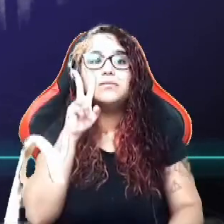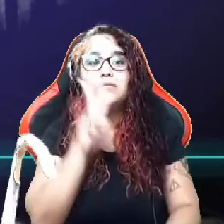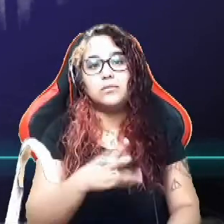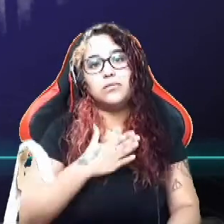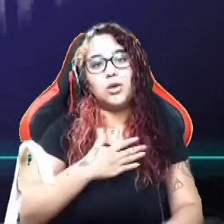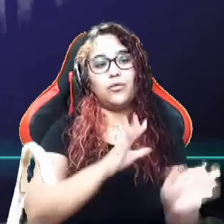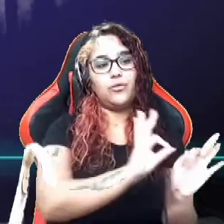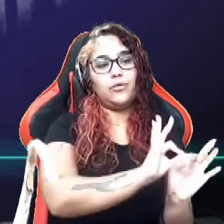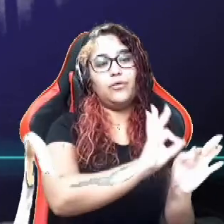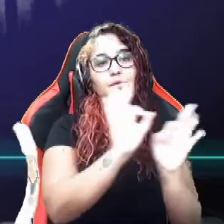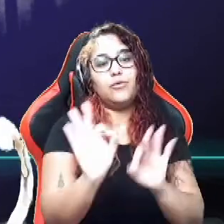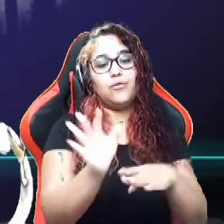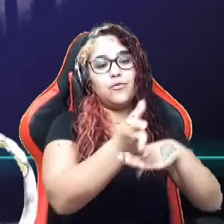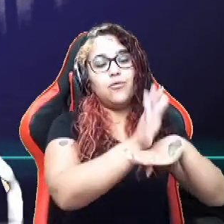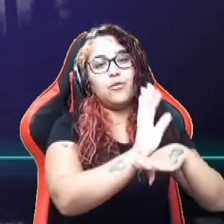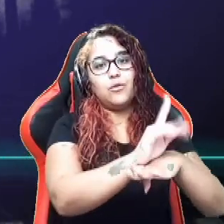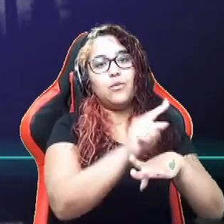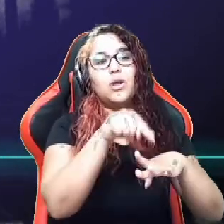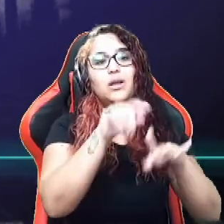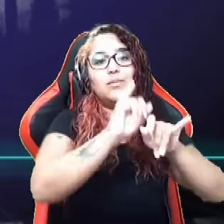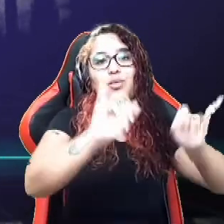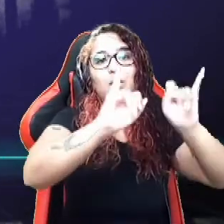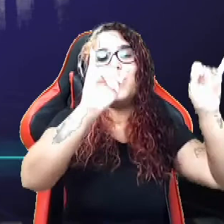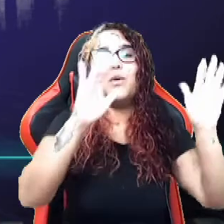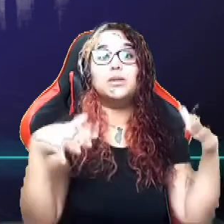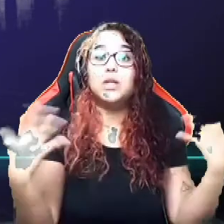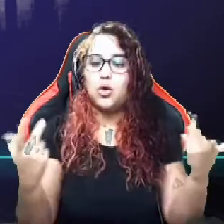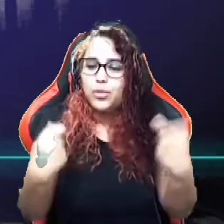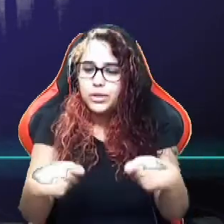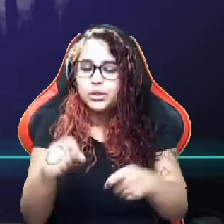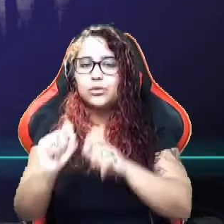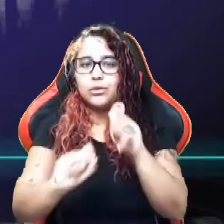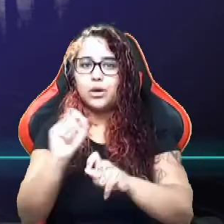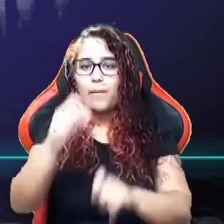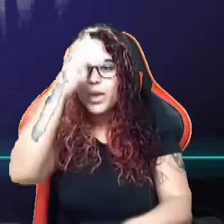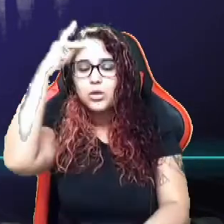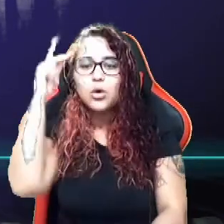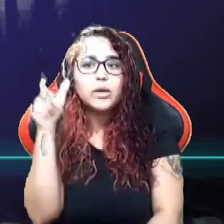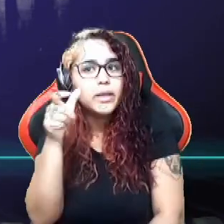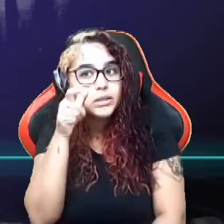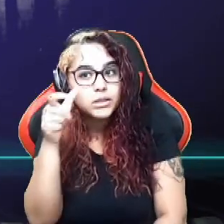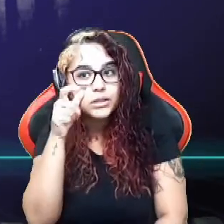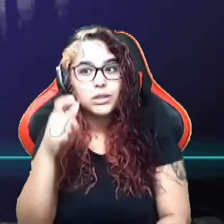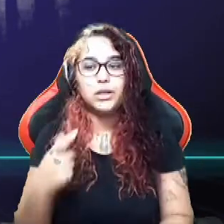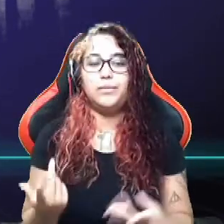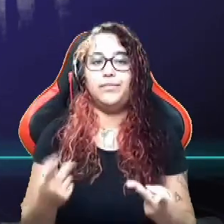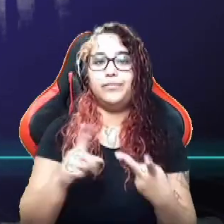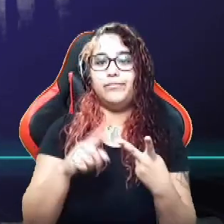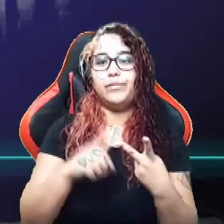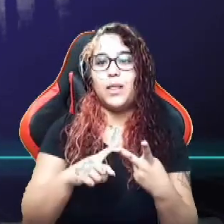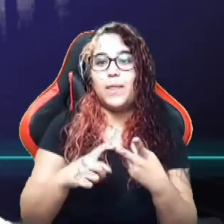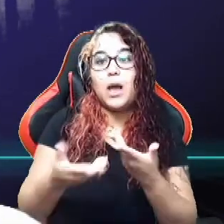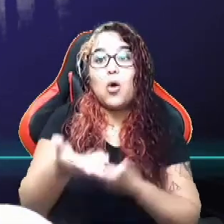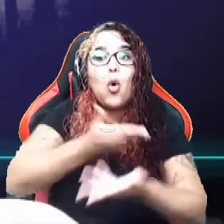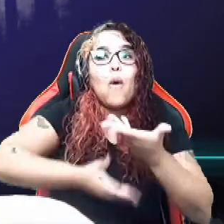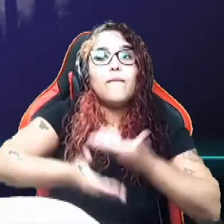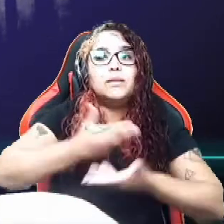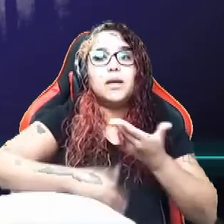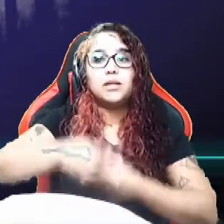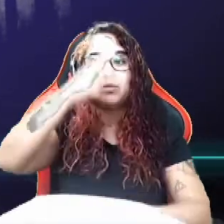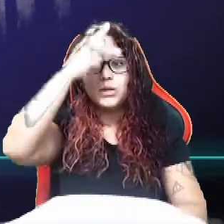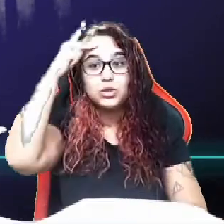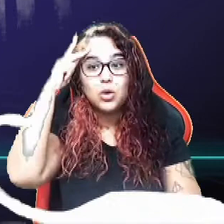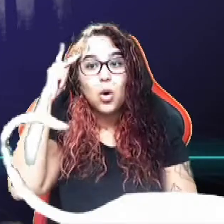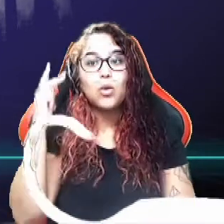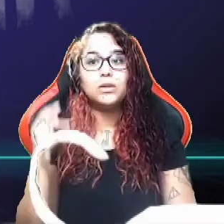People need to watch my video for it to be delivered to more people. Also, I need to have people wanting